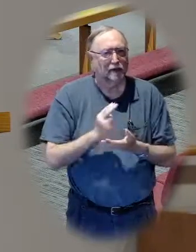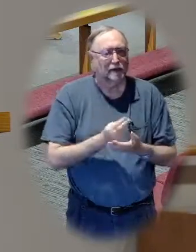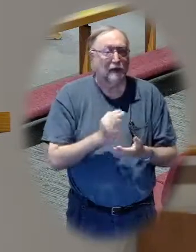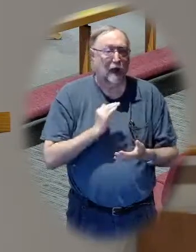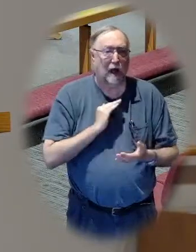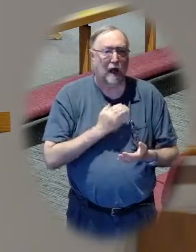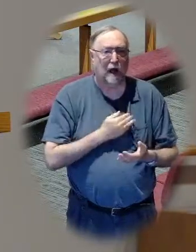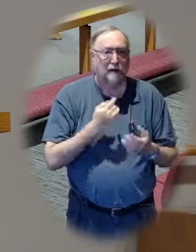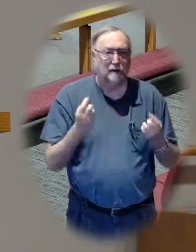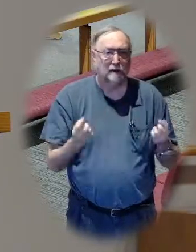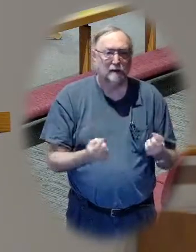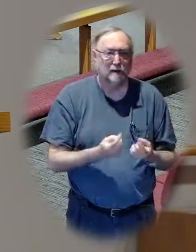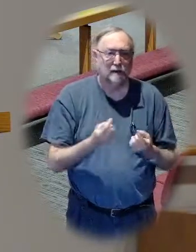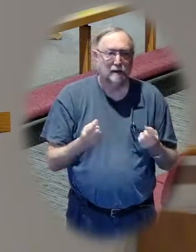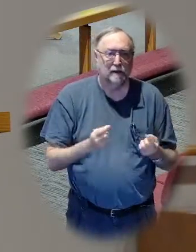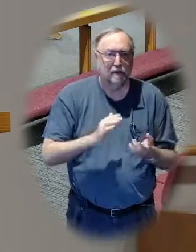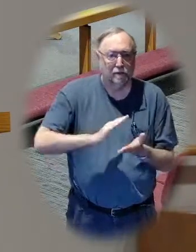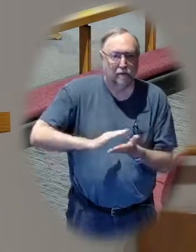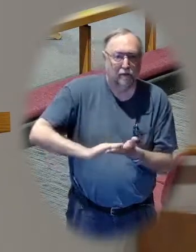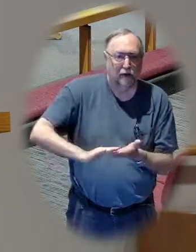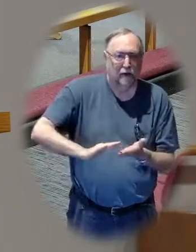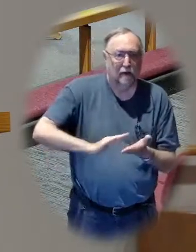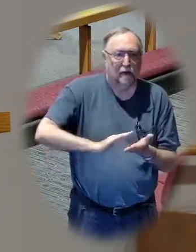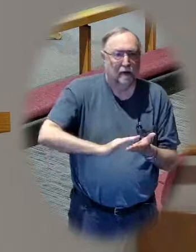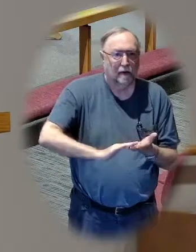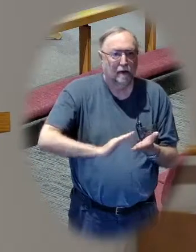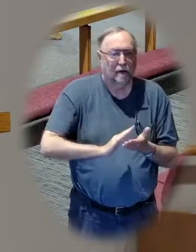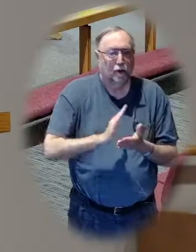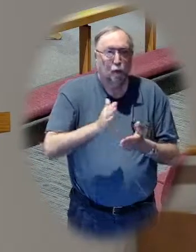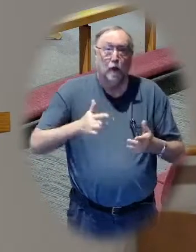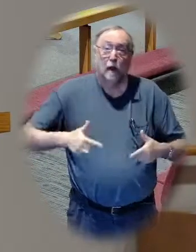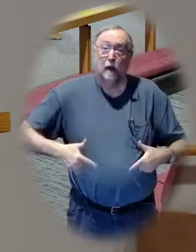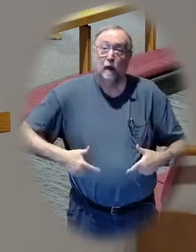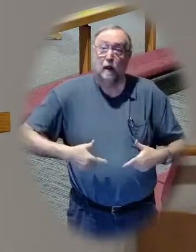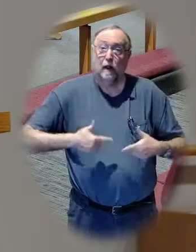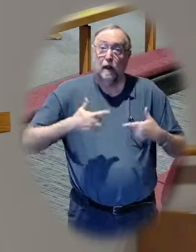forgiven, and that we will live forever.